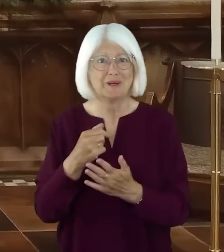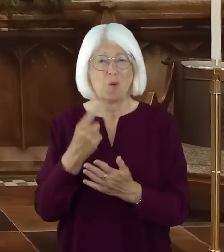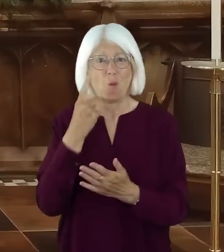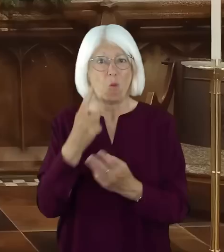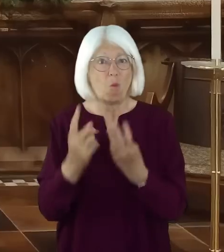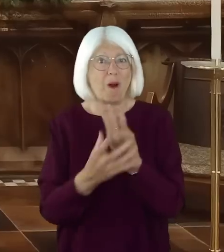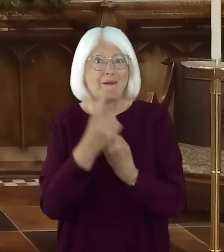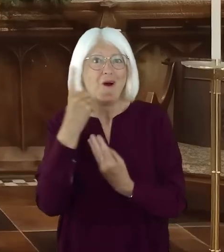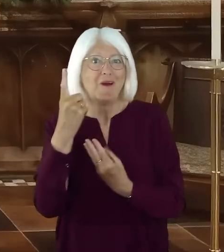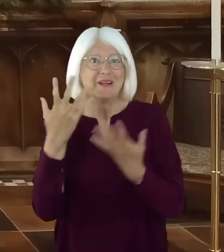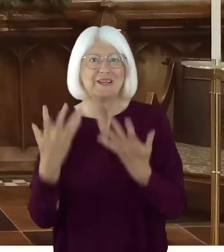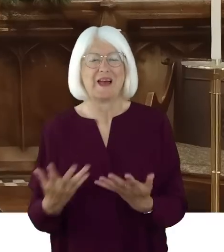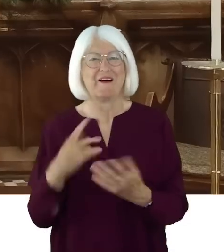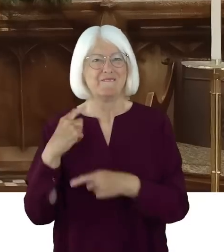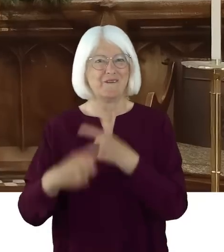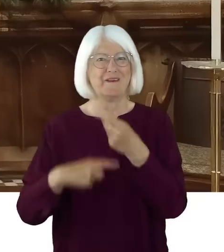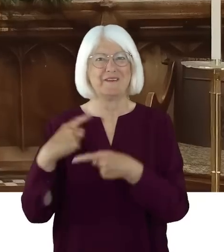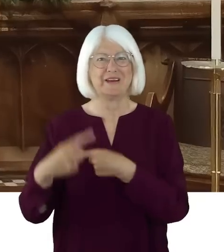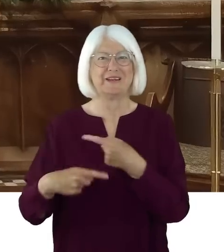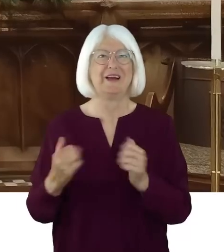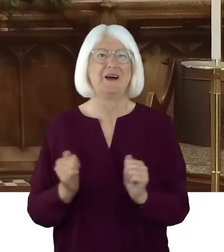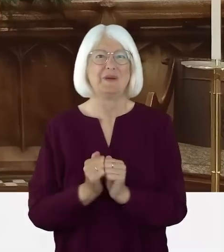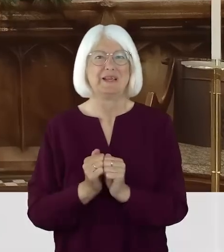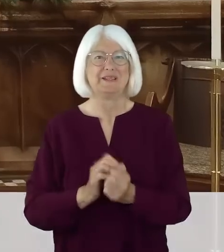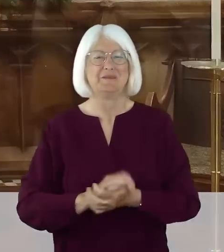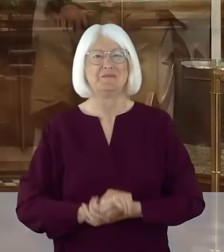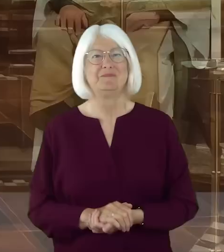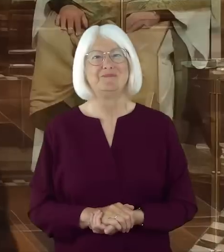God, now and forever. Amen.